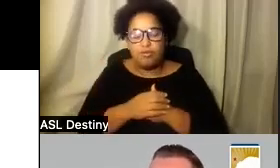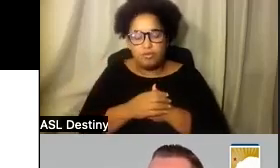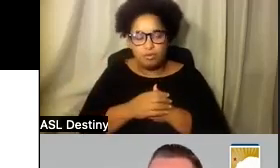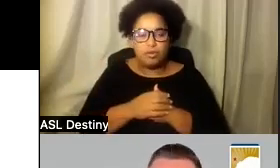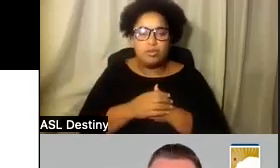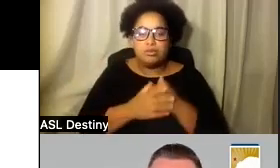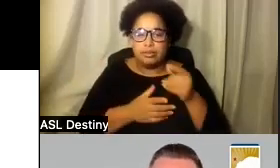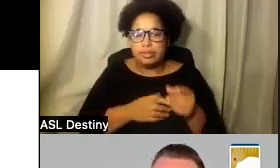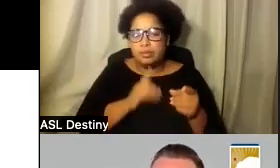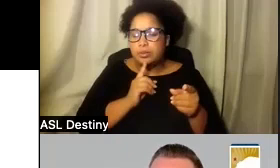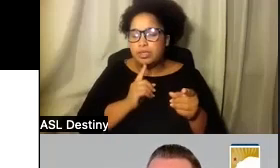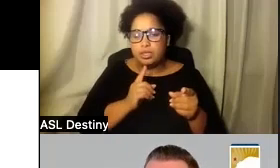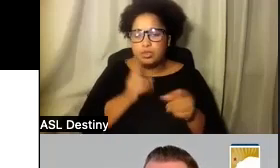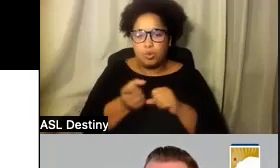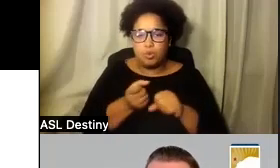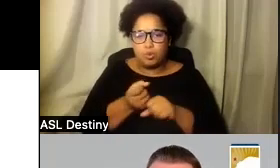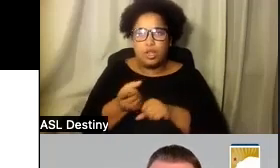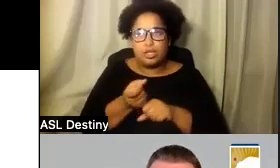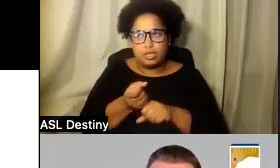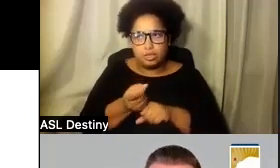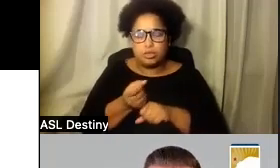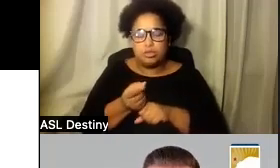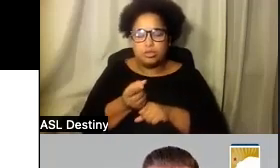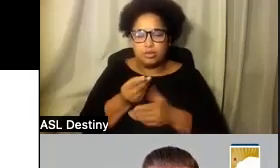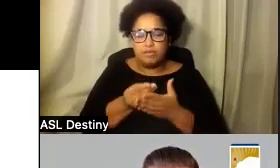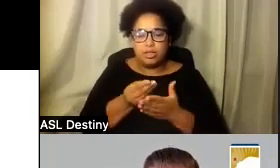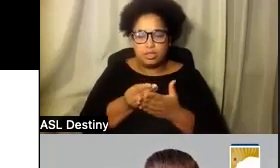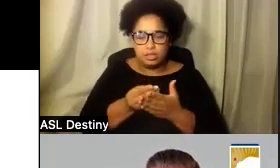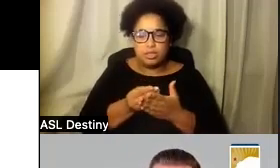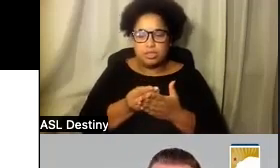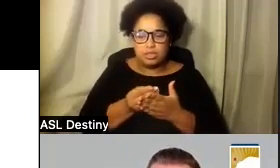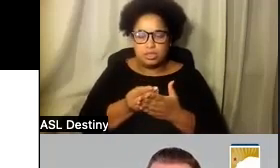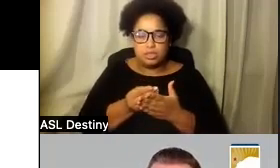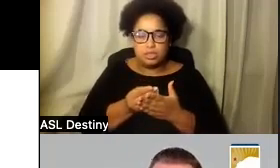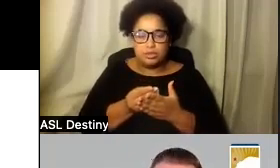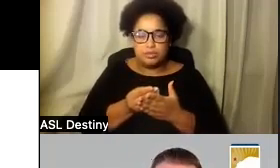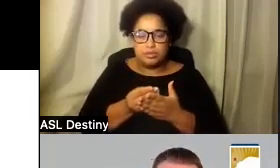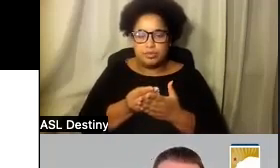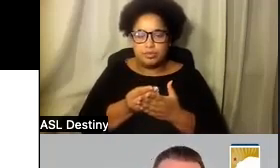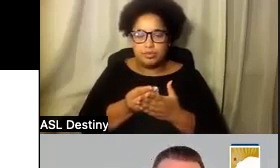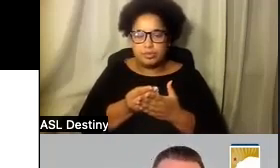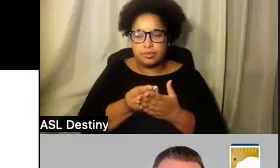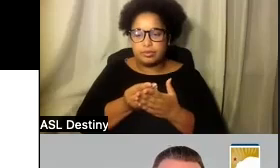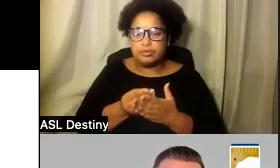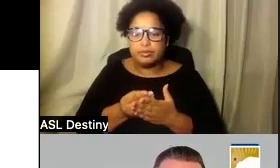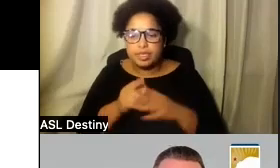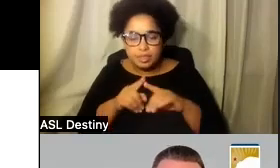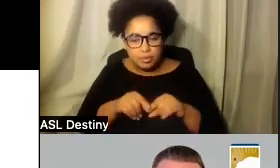this is essentially a yearly allotment of funding that is based on the number